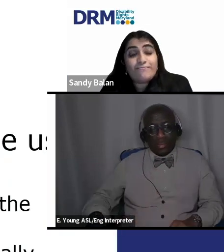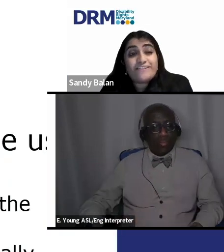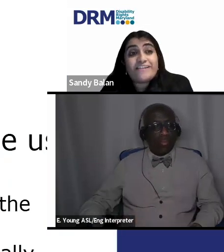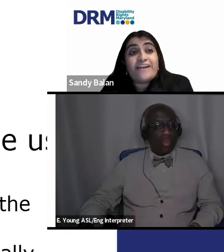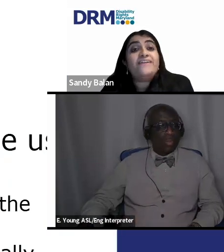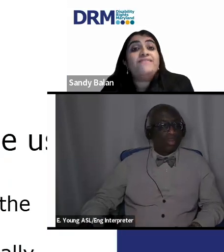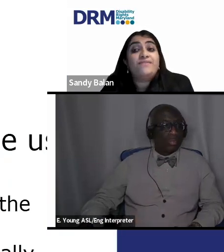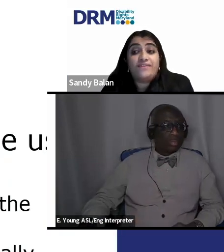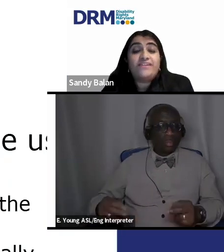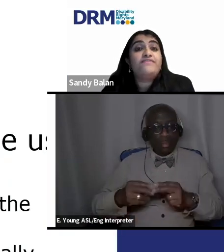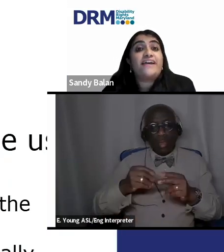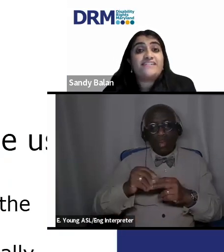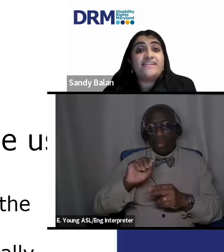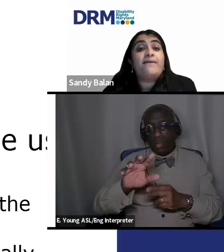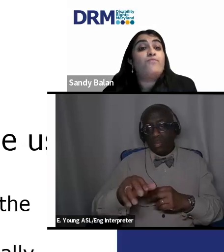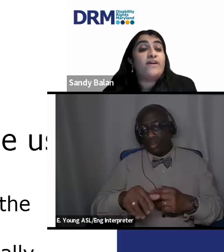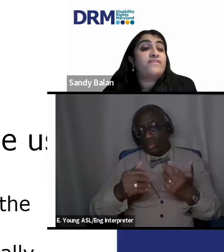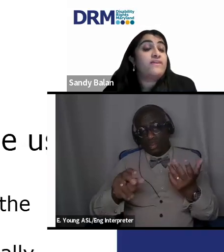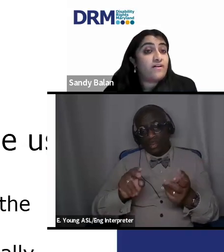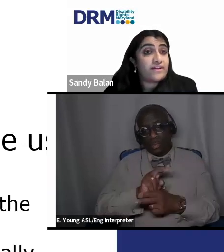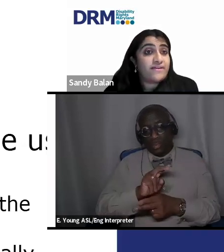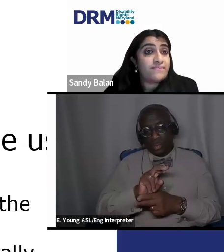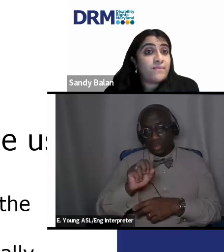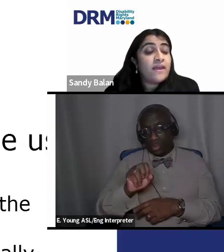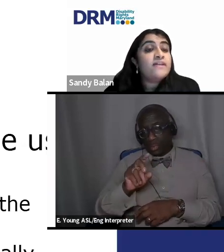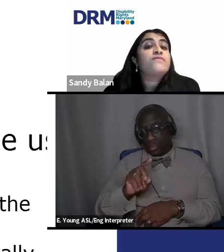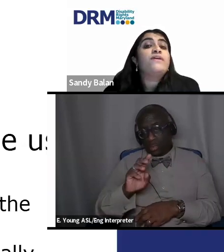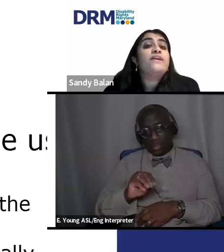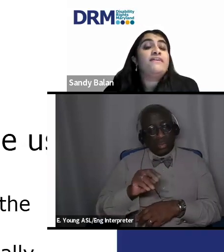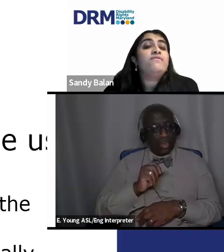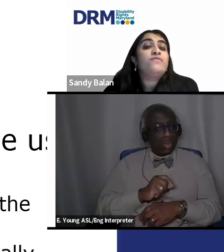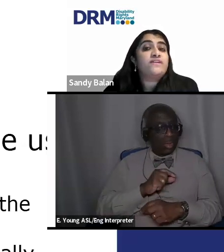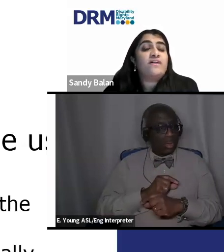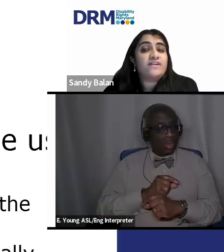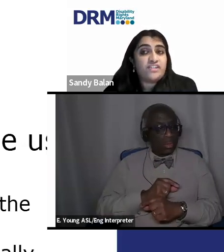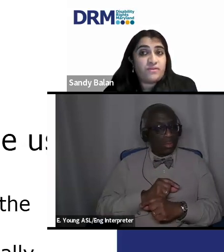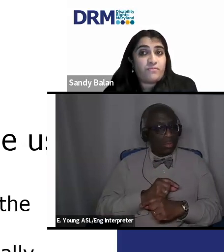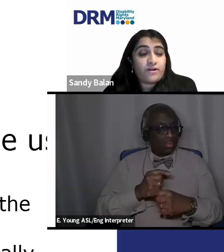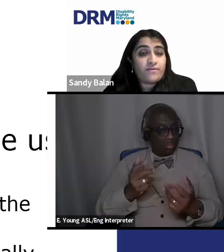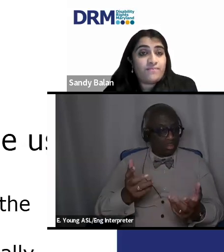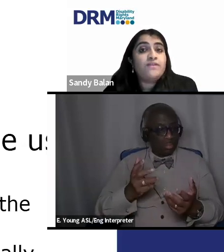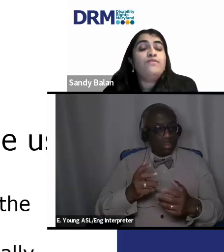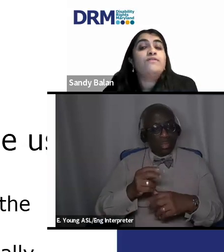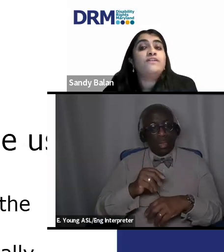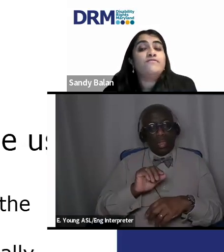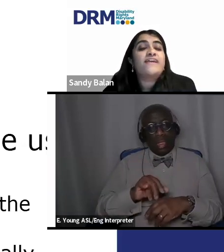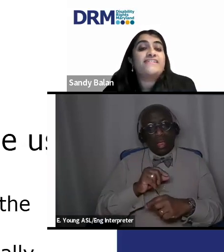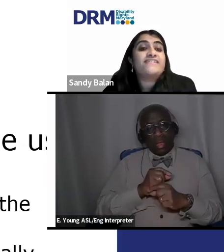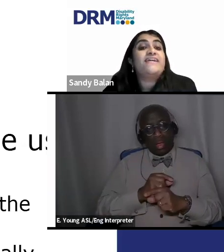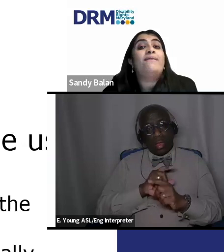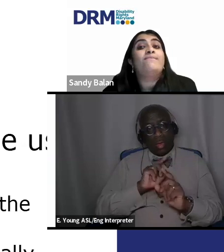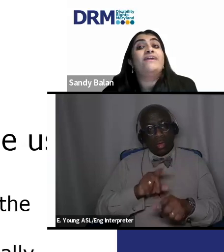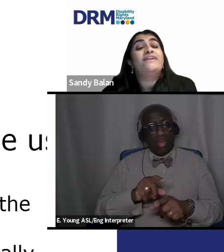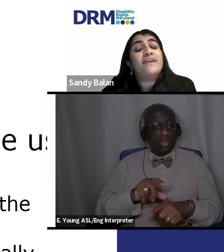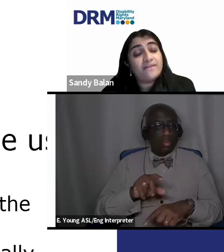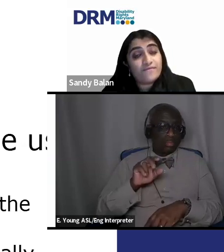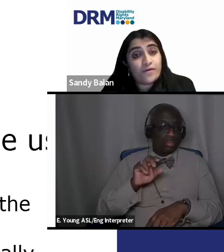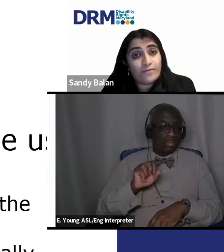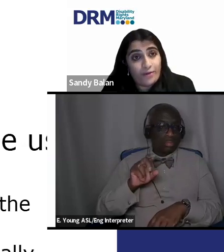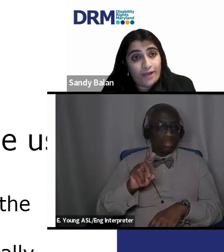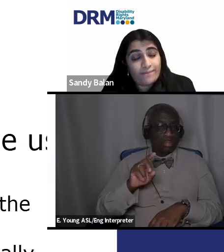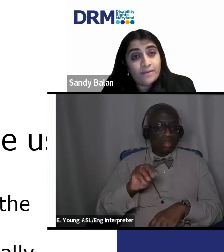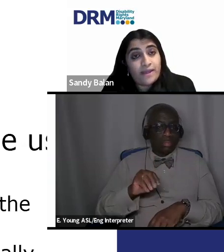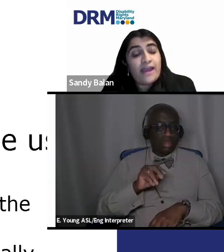As I've also been saying, you can use SDM with a guardian. So even with the guardianship order, you can use SDM in